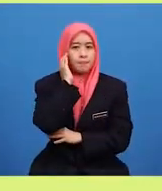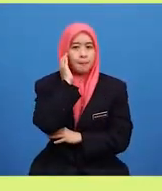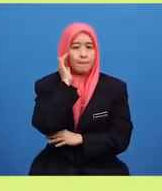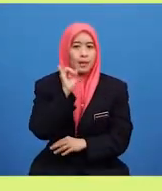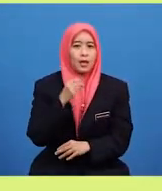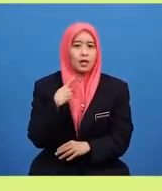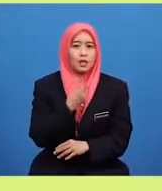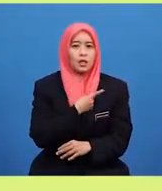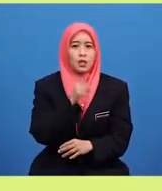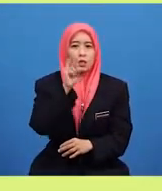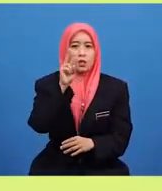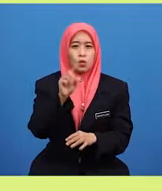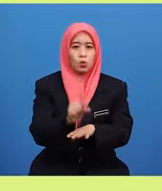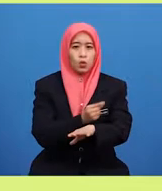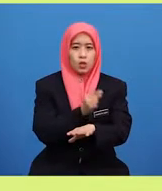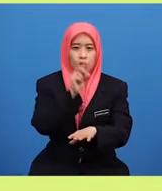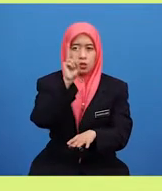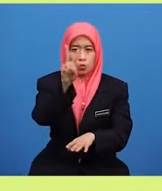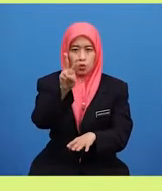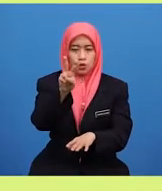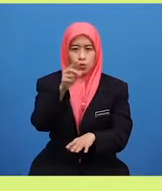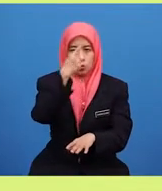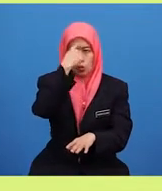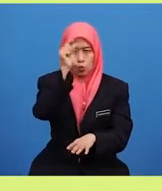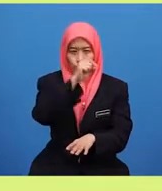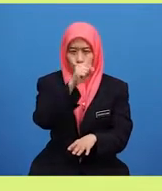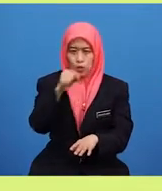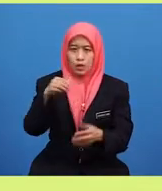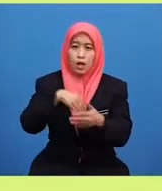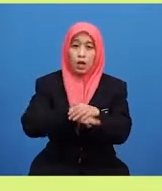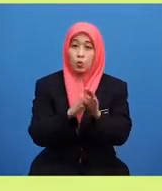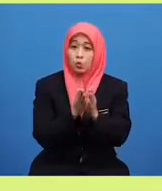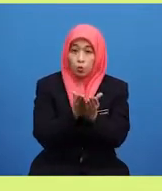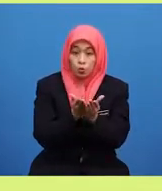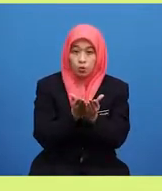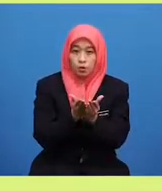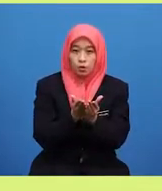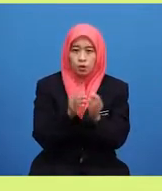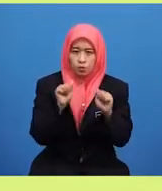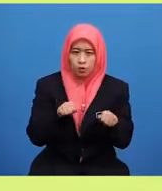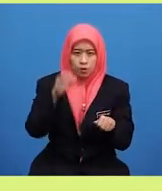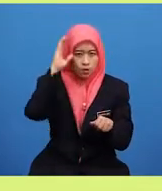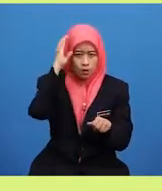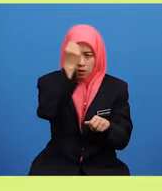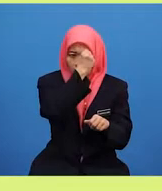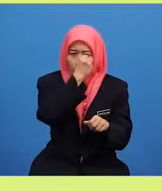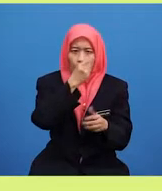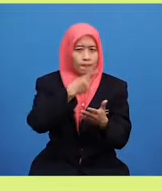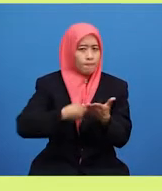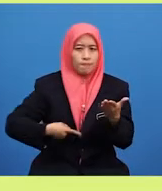We use this tool to write in a book. Can you guess what it